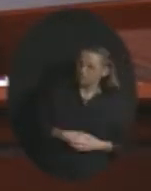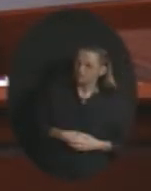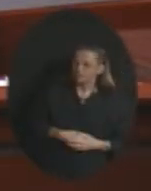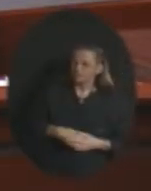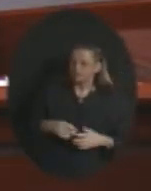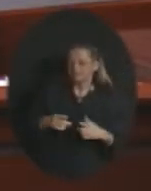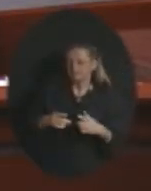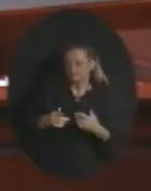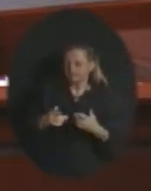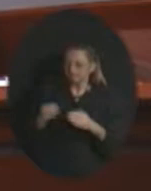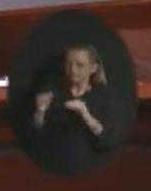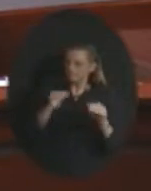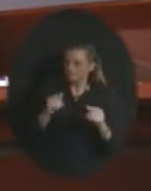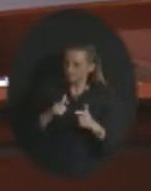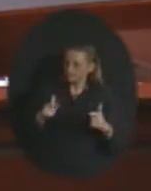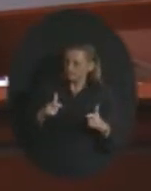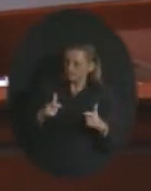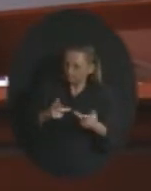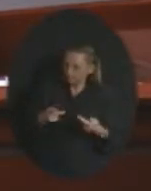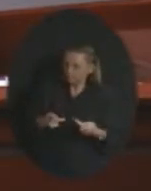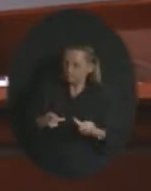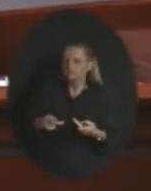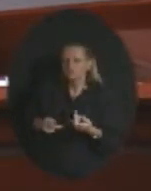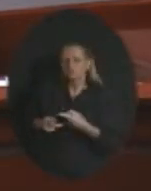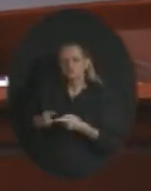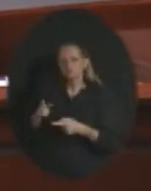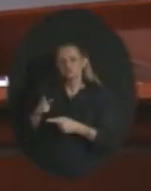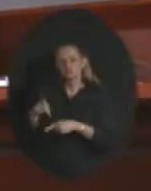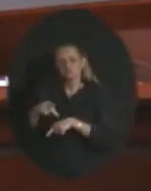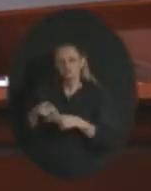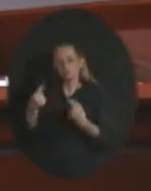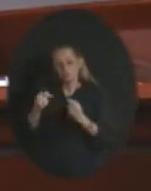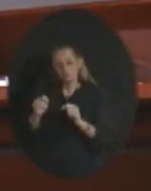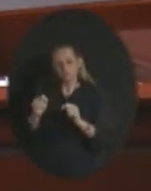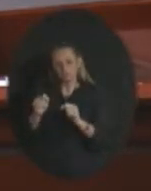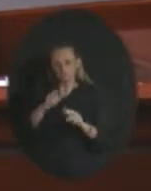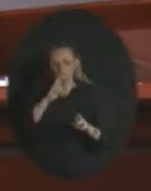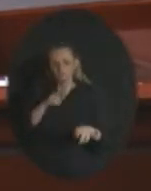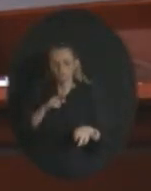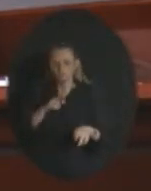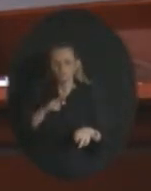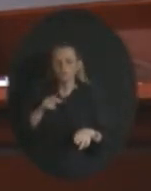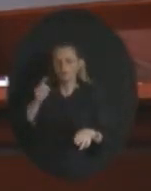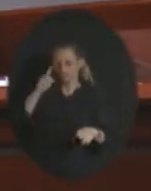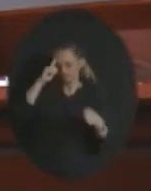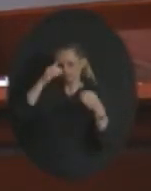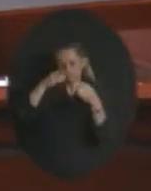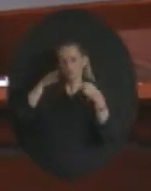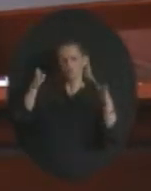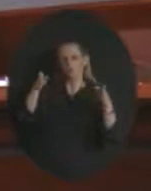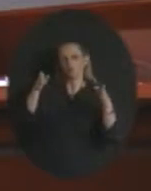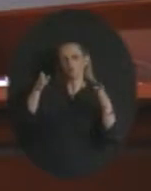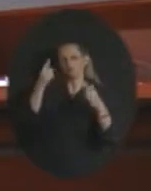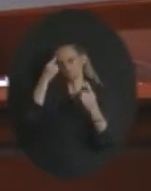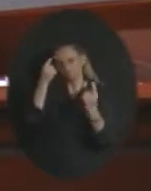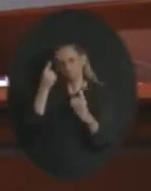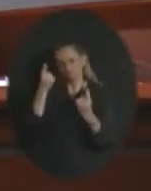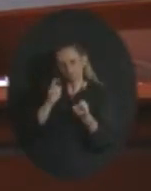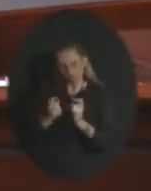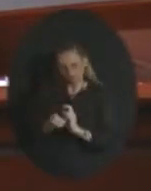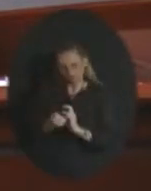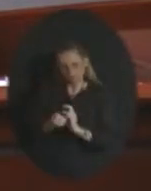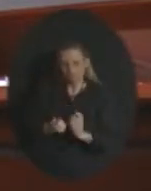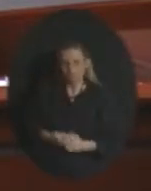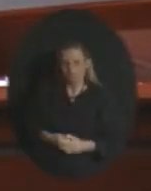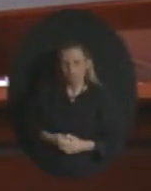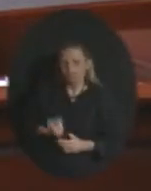So they were trying to respond, and they are very open. And Mike, you made a good point about open mind to change if we need to. So I think we'll go back and have some